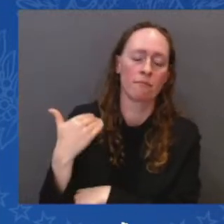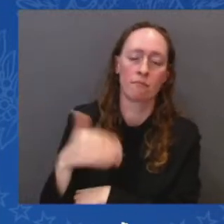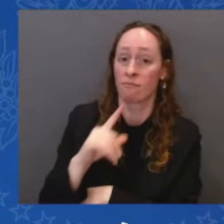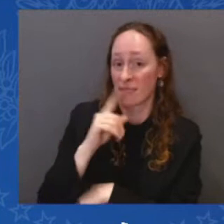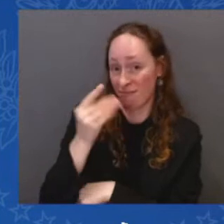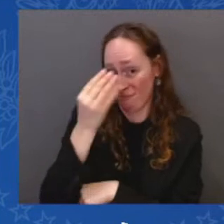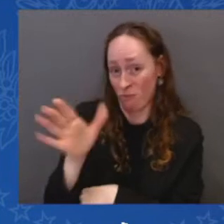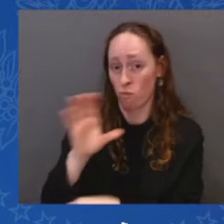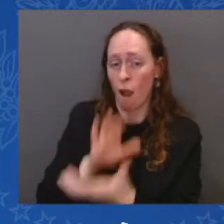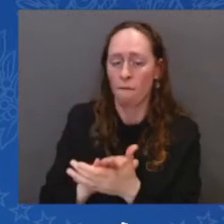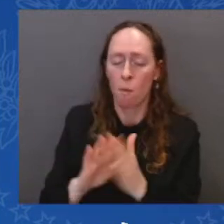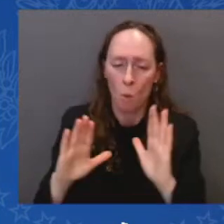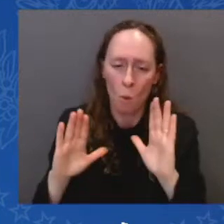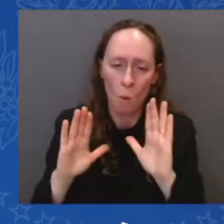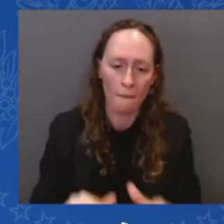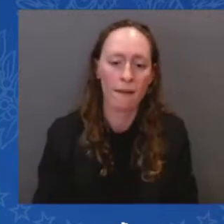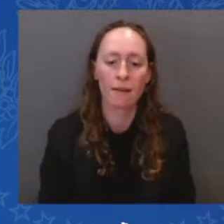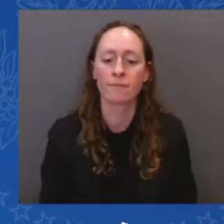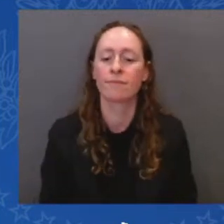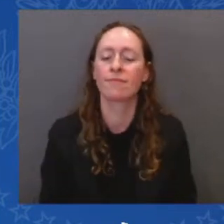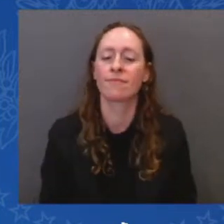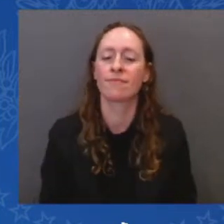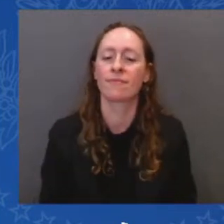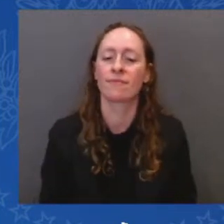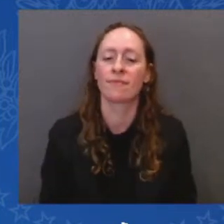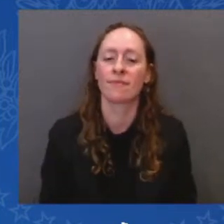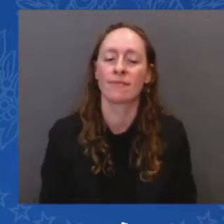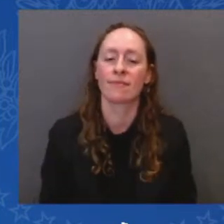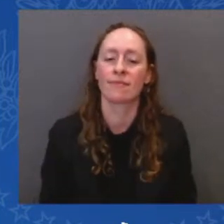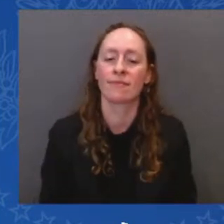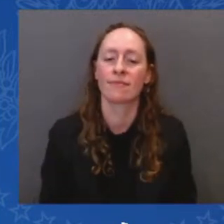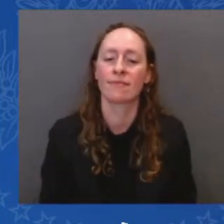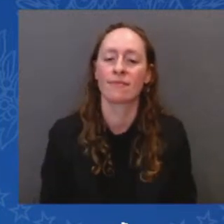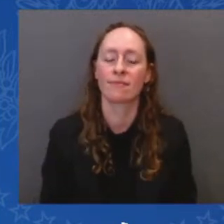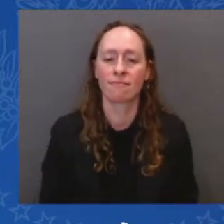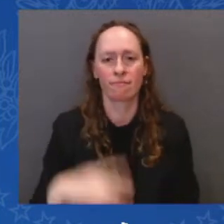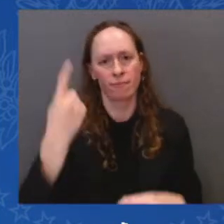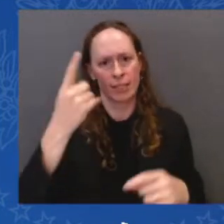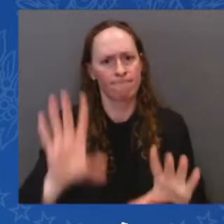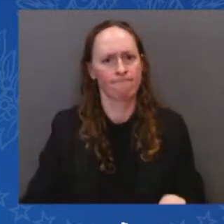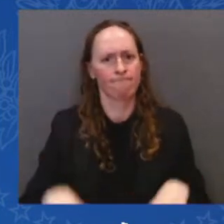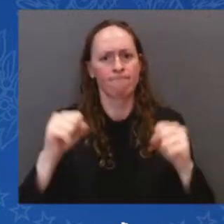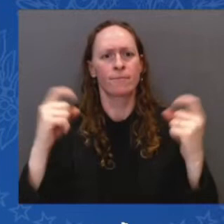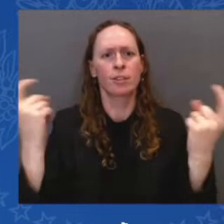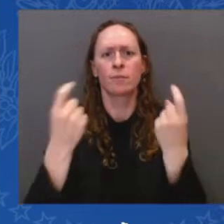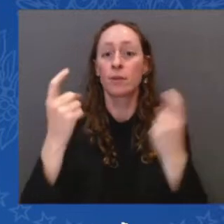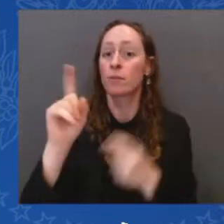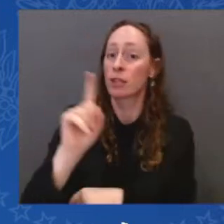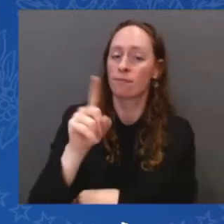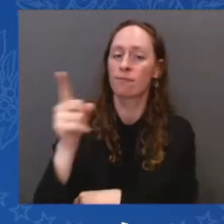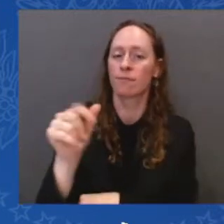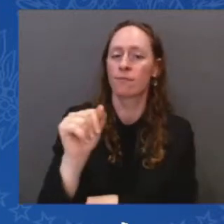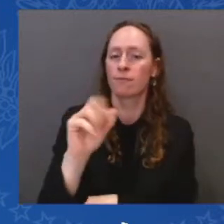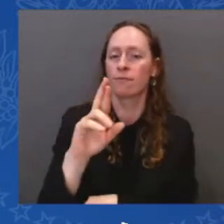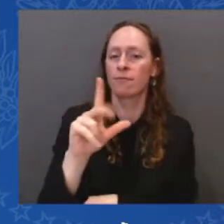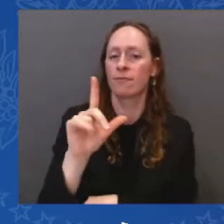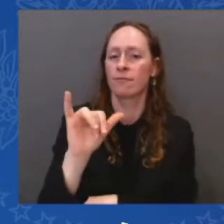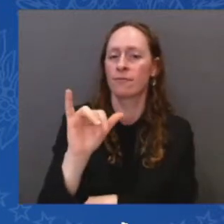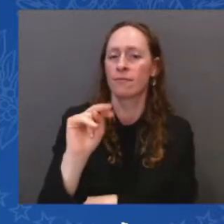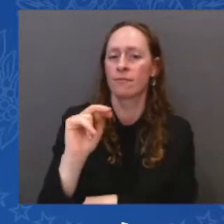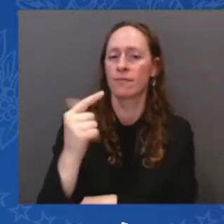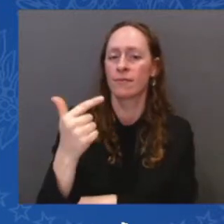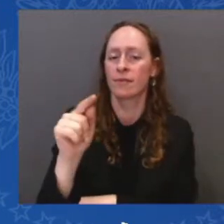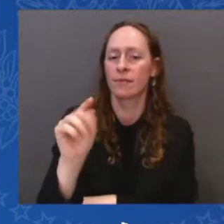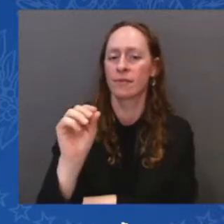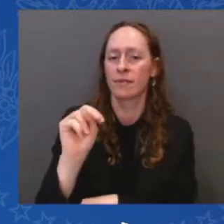someone collapsed in the crowd. And Holly Ann didn't hesitate. She started CPR and directed someone